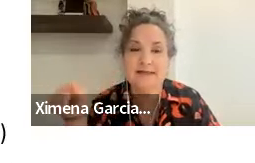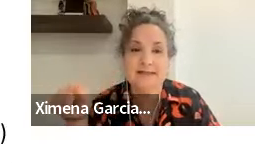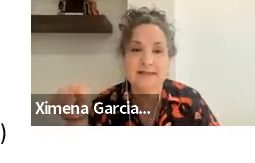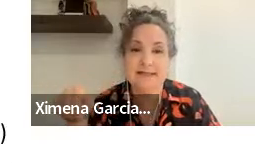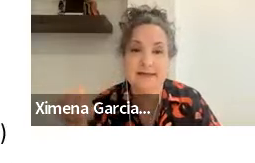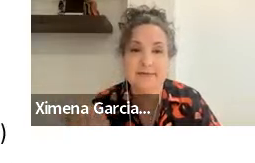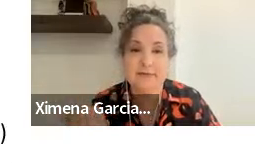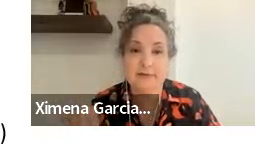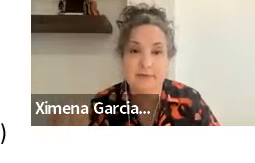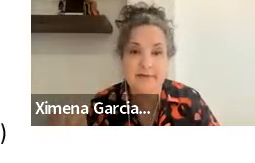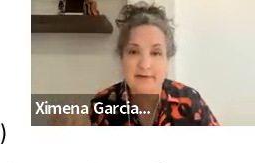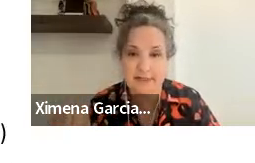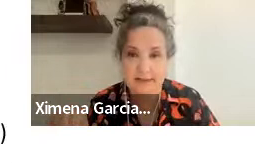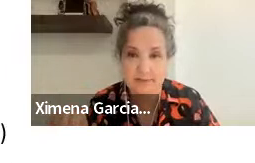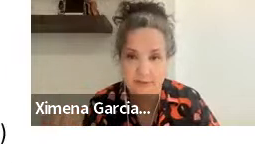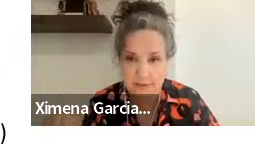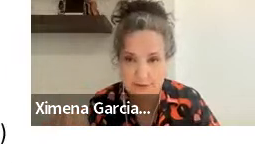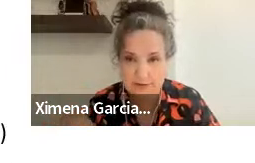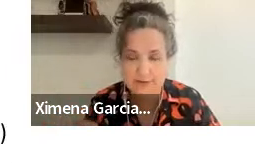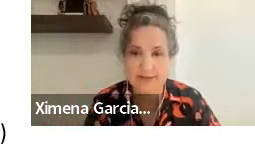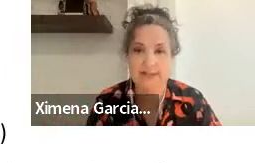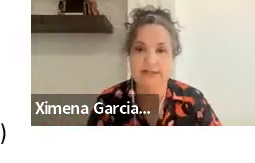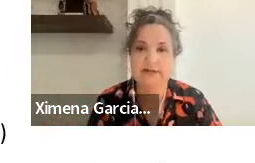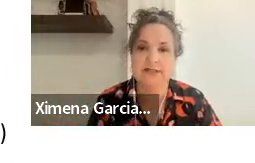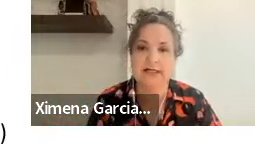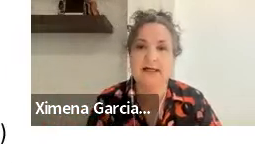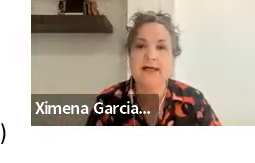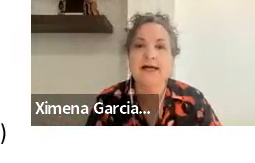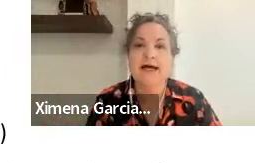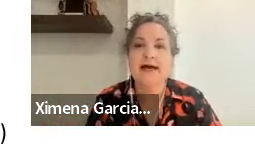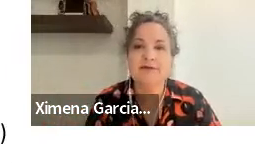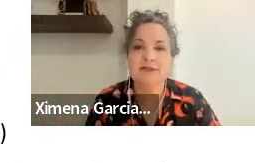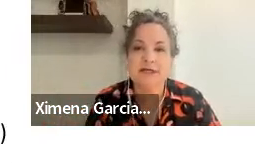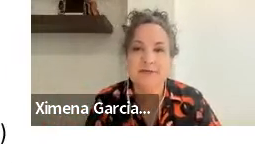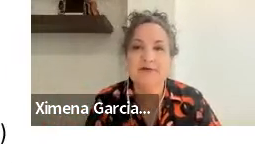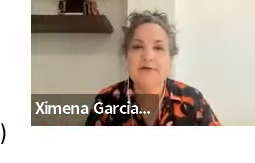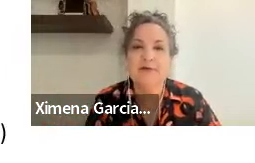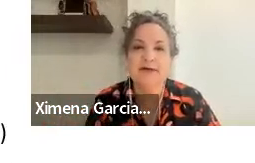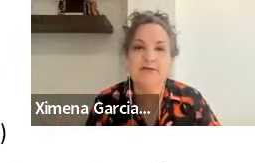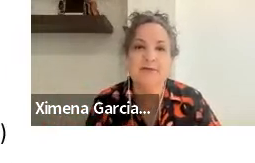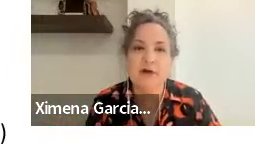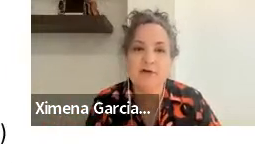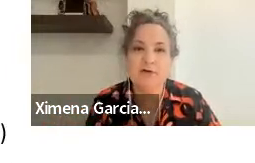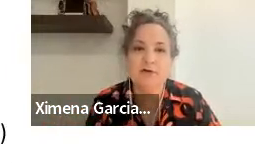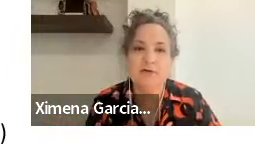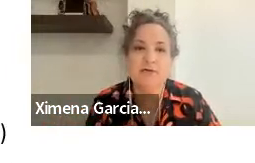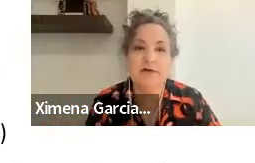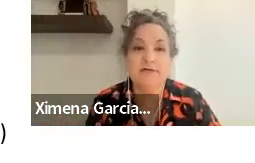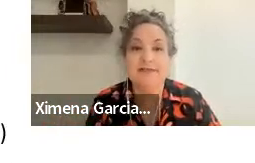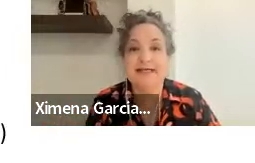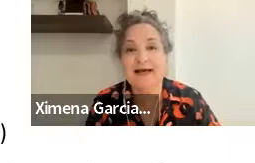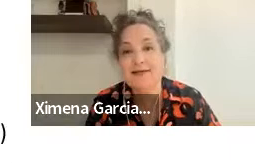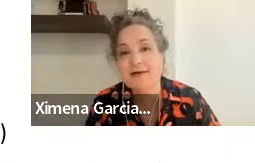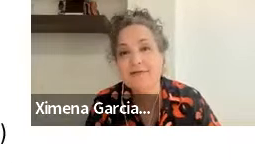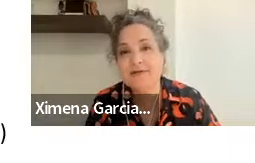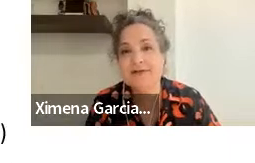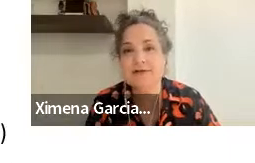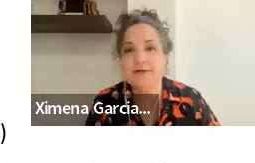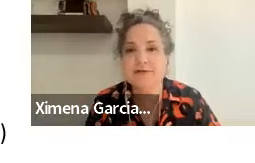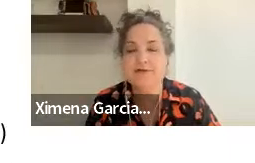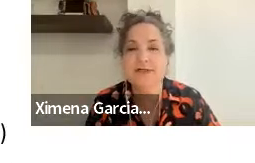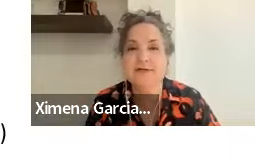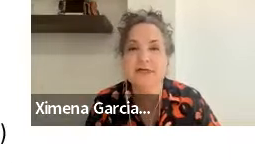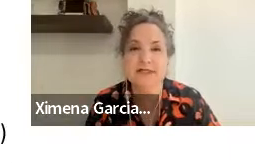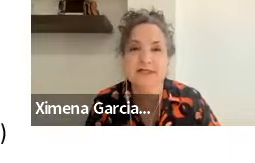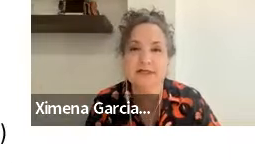race and ethnicity data for the bivalent boosters, which is interesting. After Jamie, we'll hear from our own wonderful state health officer,